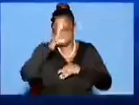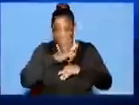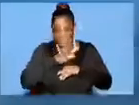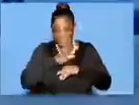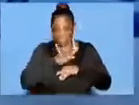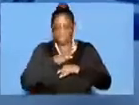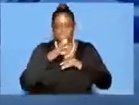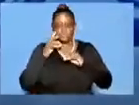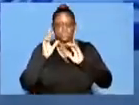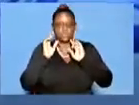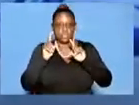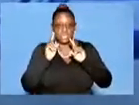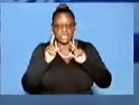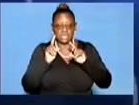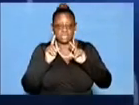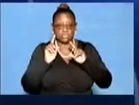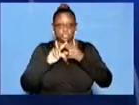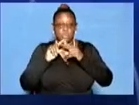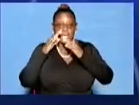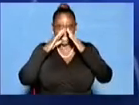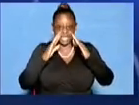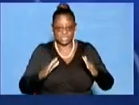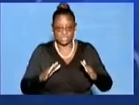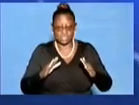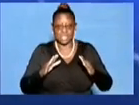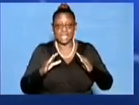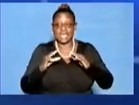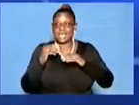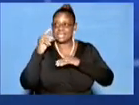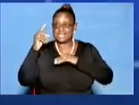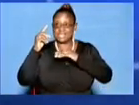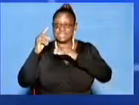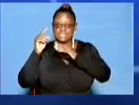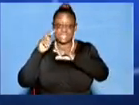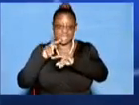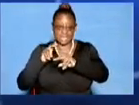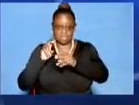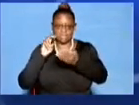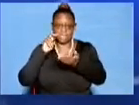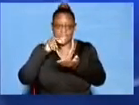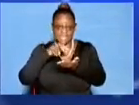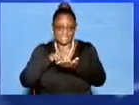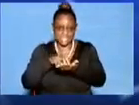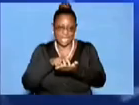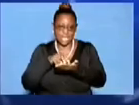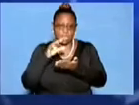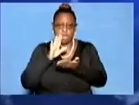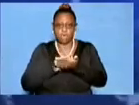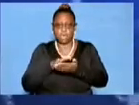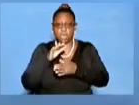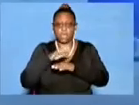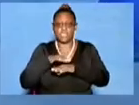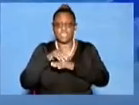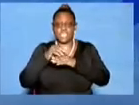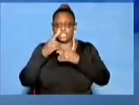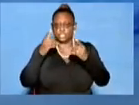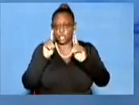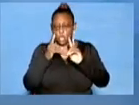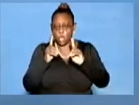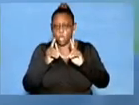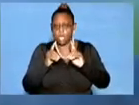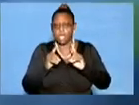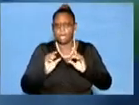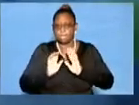According to reports, it was around 11:30 when the couple met three men on their doorstep, who pulled out a firearm and forced them into